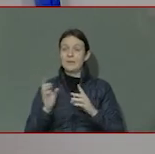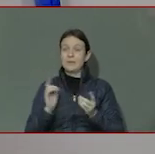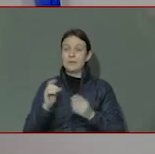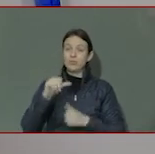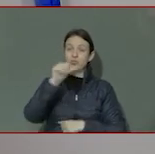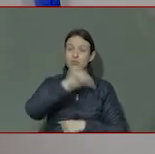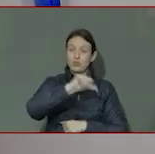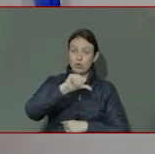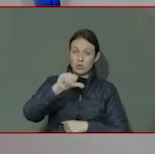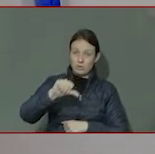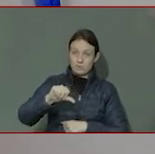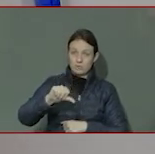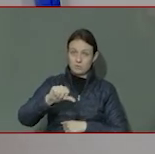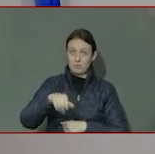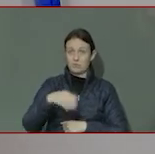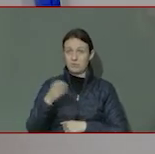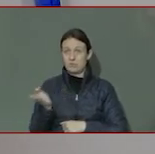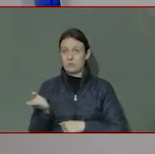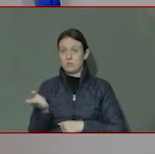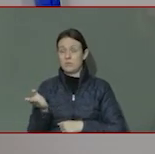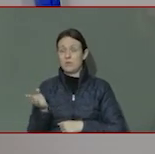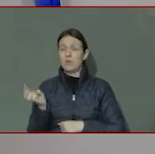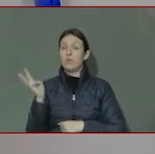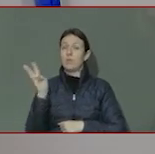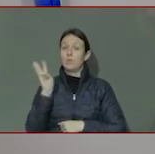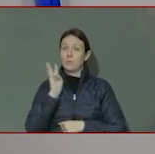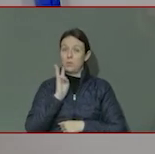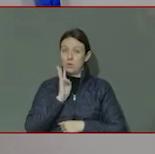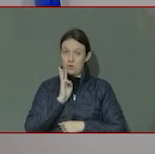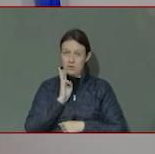salt, and we're talking about another topic,